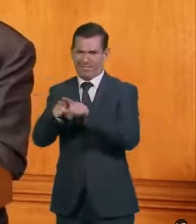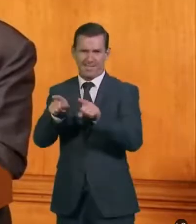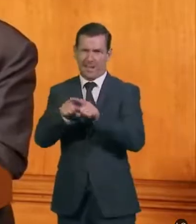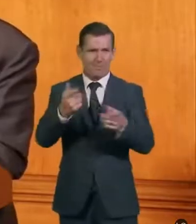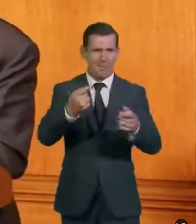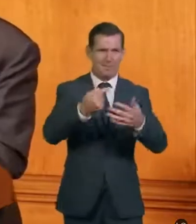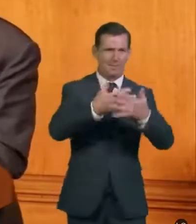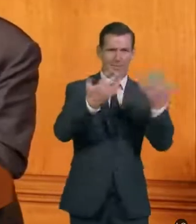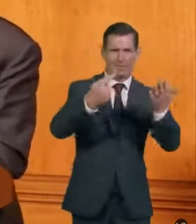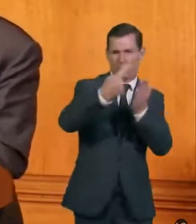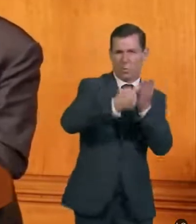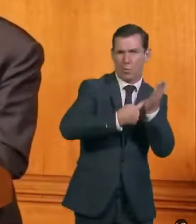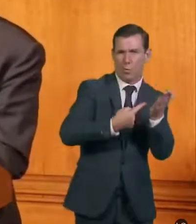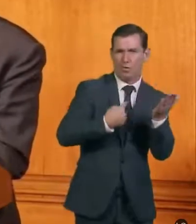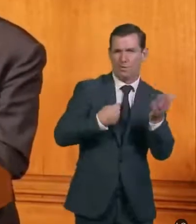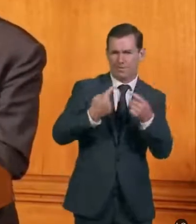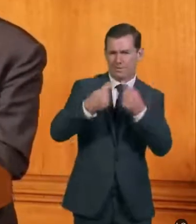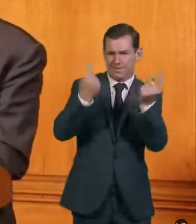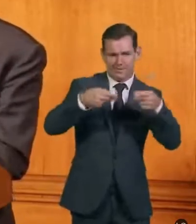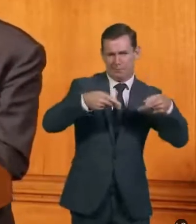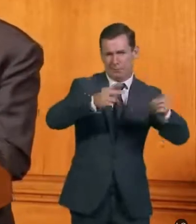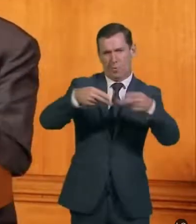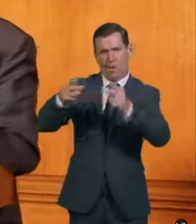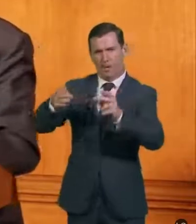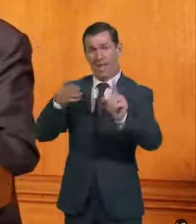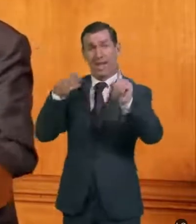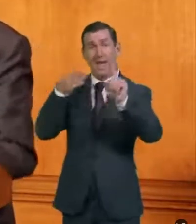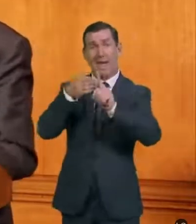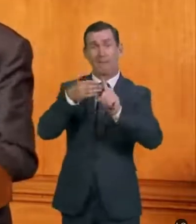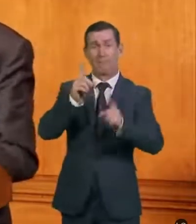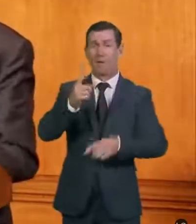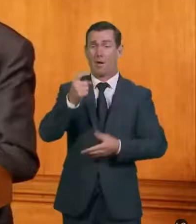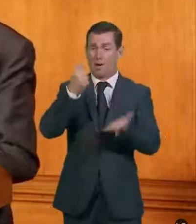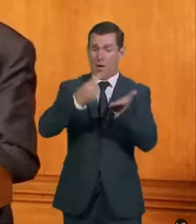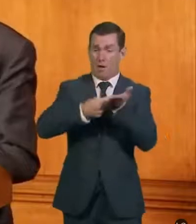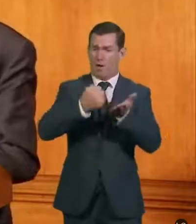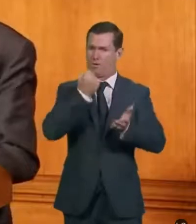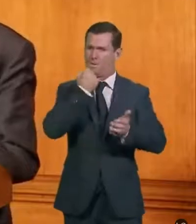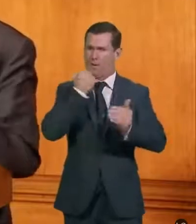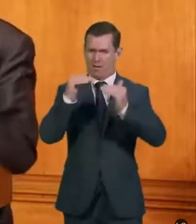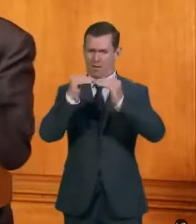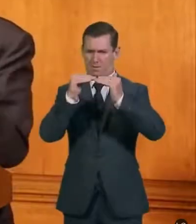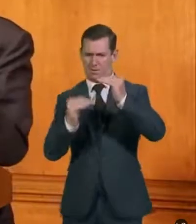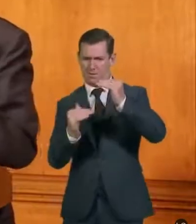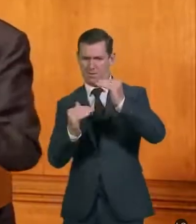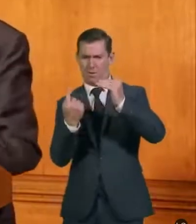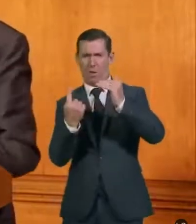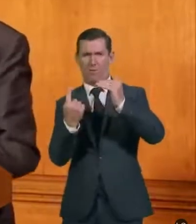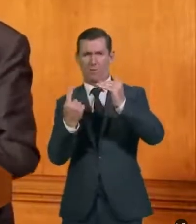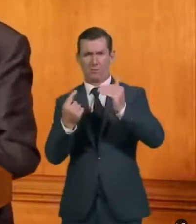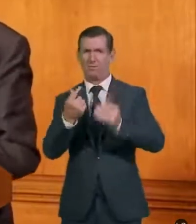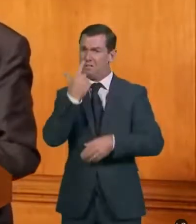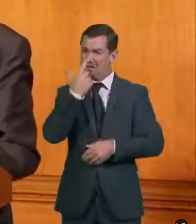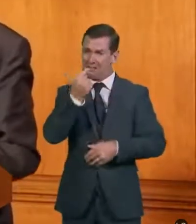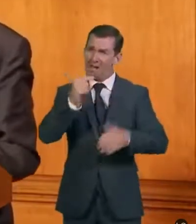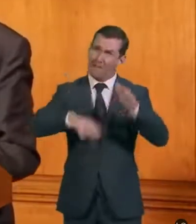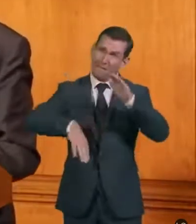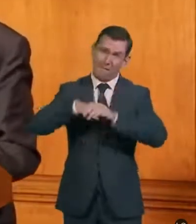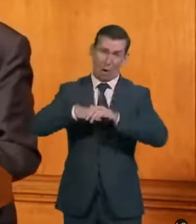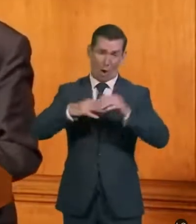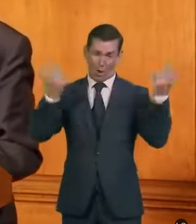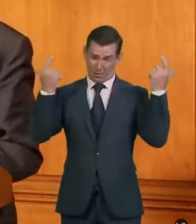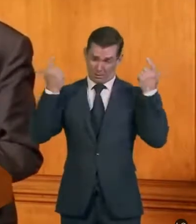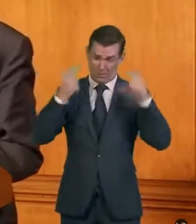in which you can get R below 1, and the circuit breaker idea is one way to do it in a sort of short, defined